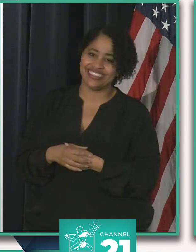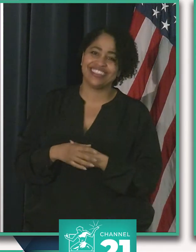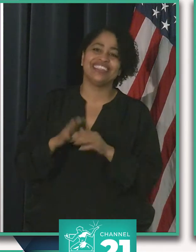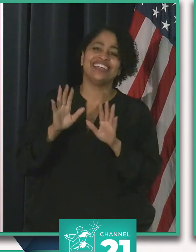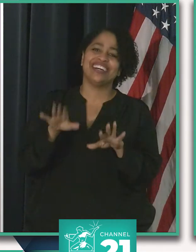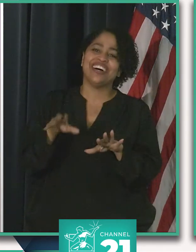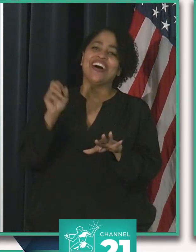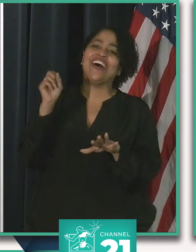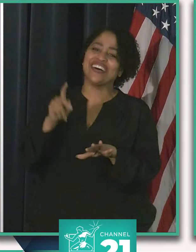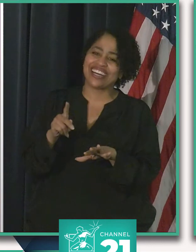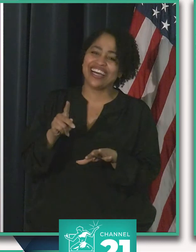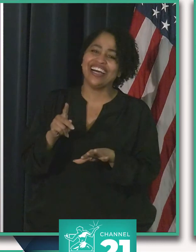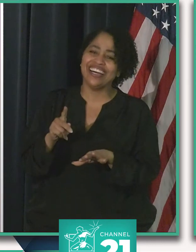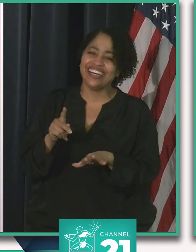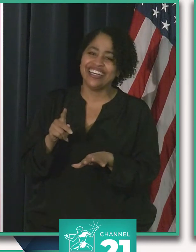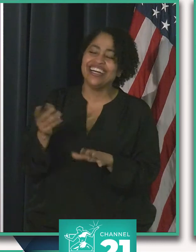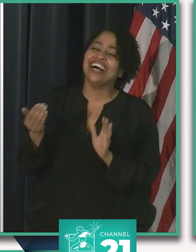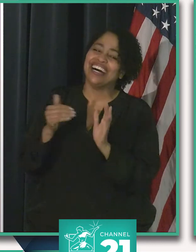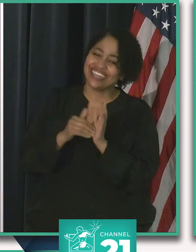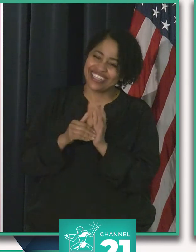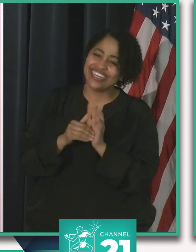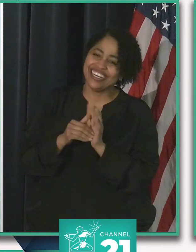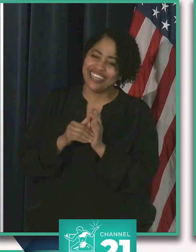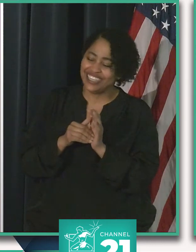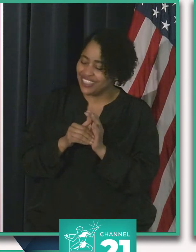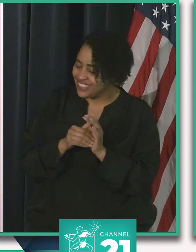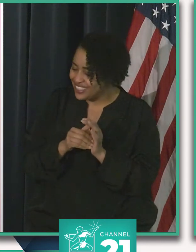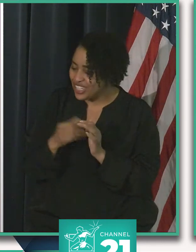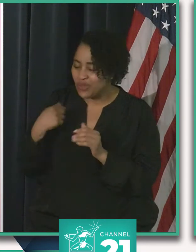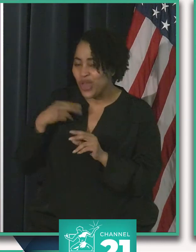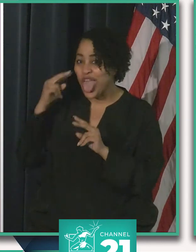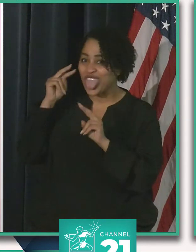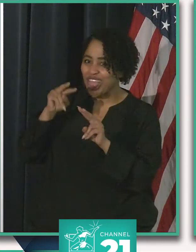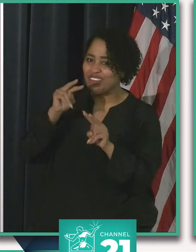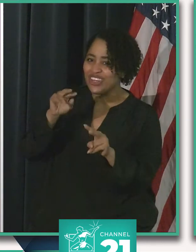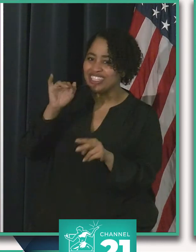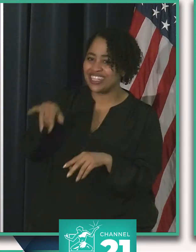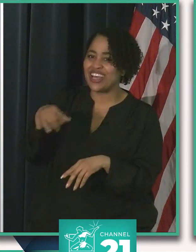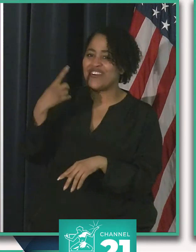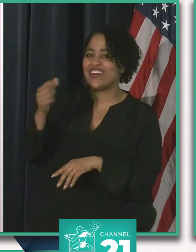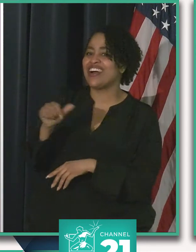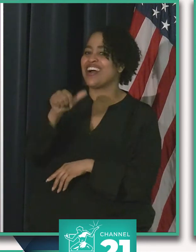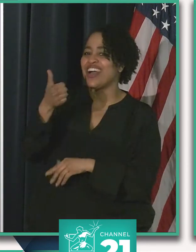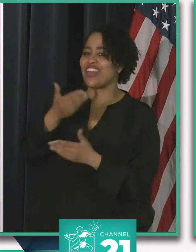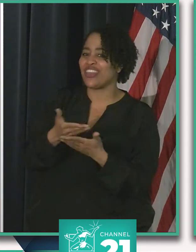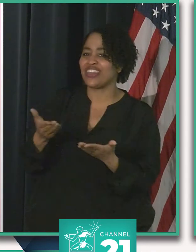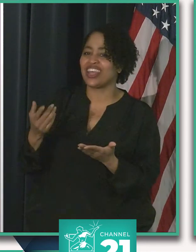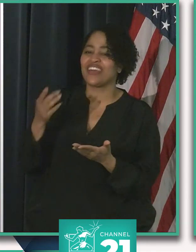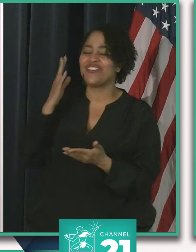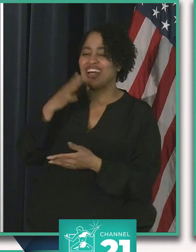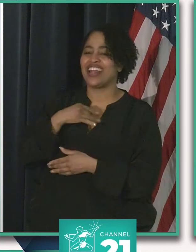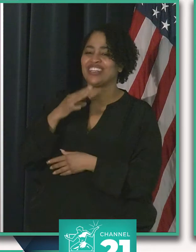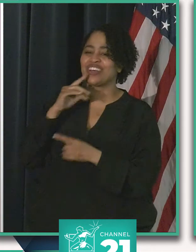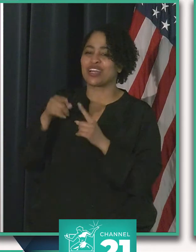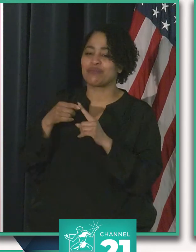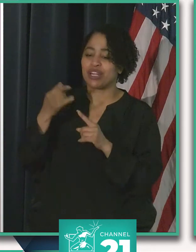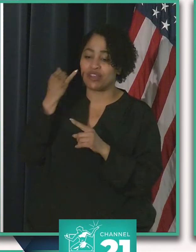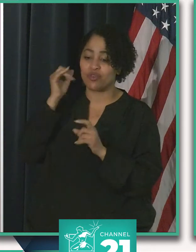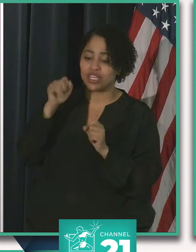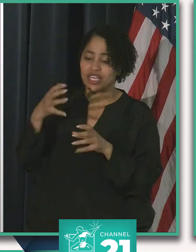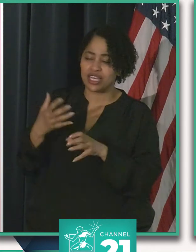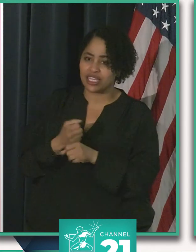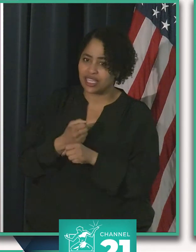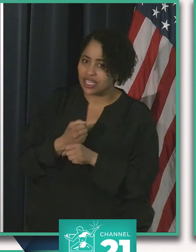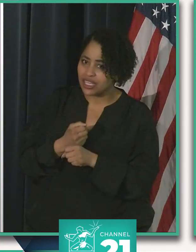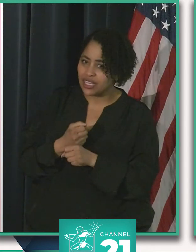Okay. And again, that's great, and we're looking forward to it. One of the other things that we like to talk about is whether or not we can get